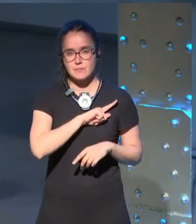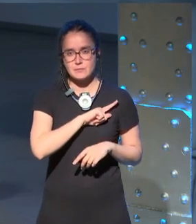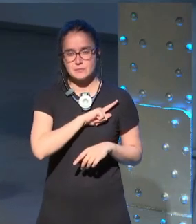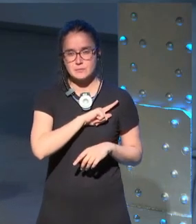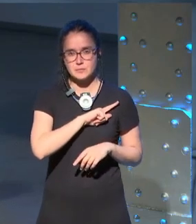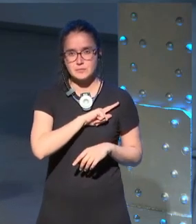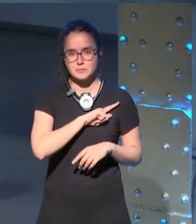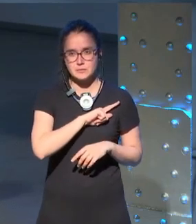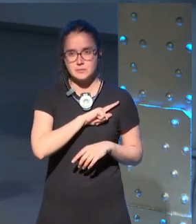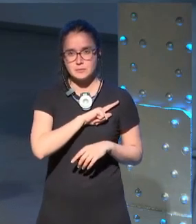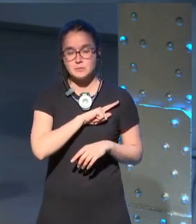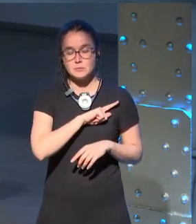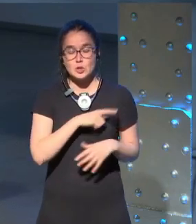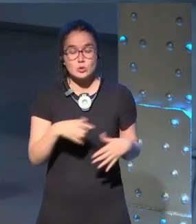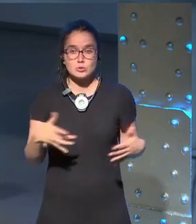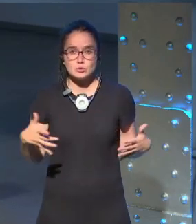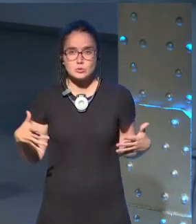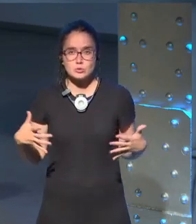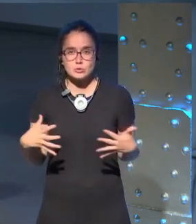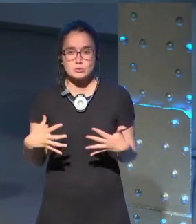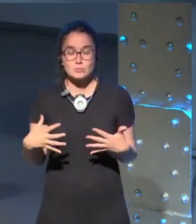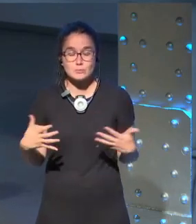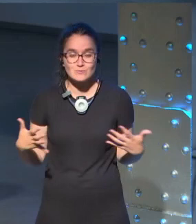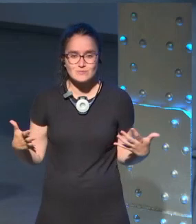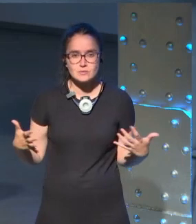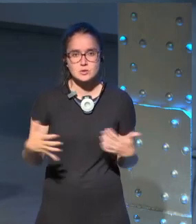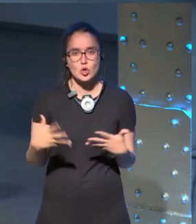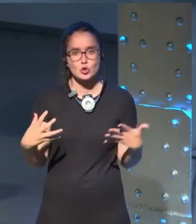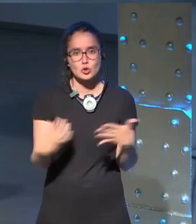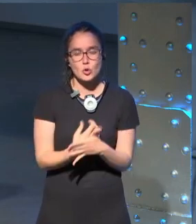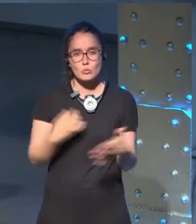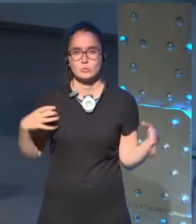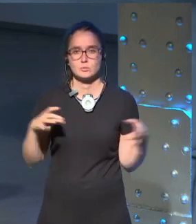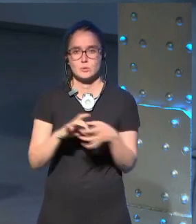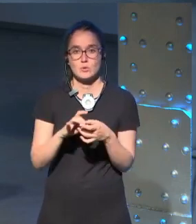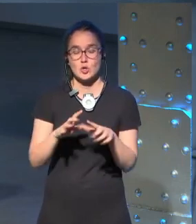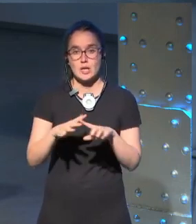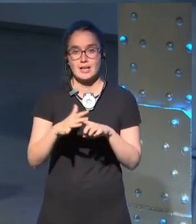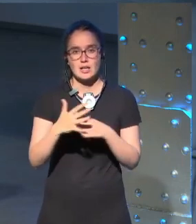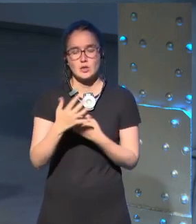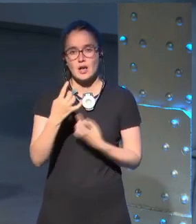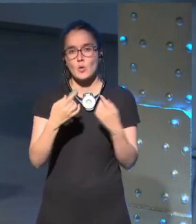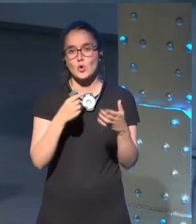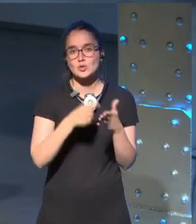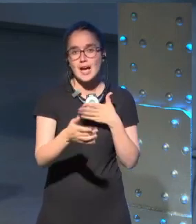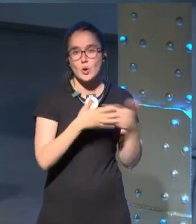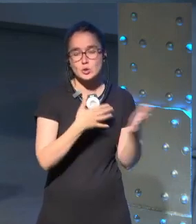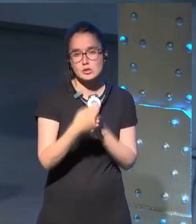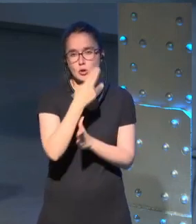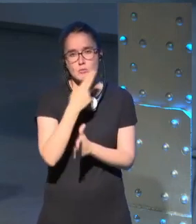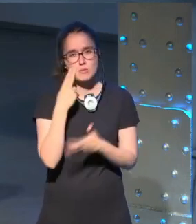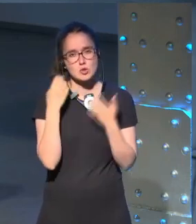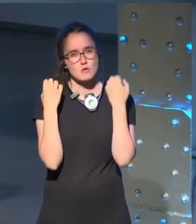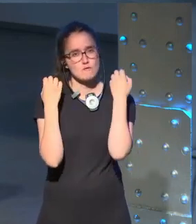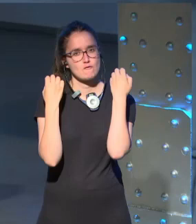I think it's all over the place. I think there are some authors who are so committed to the